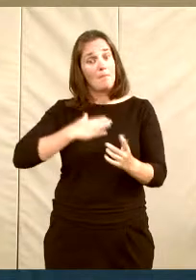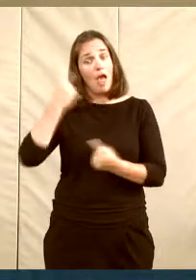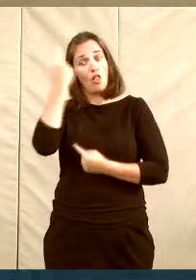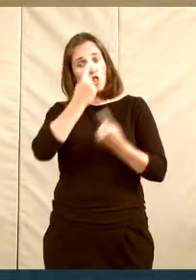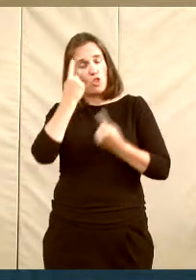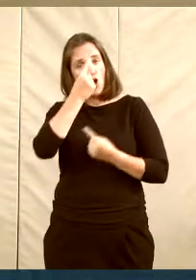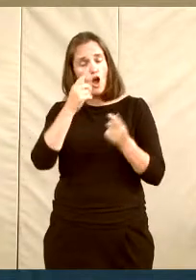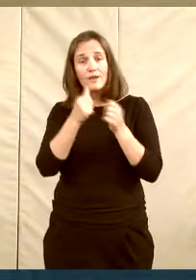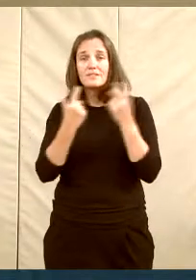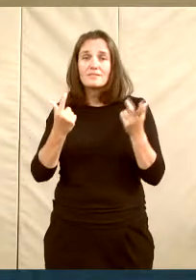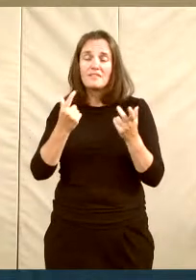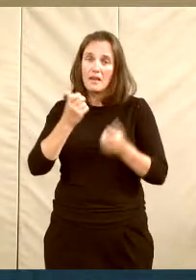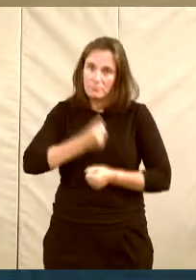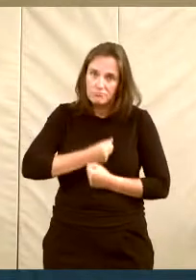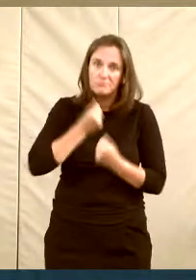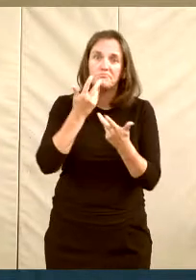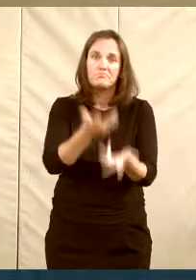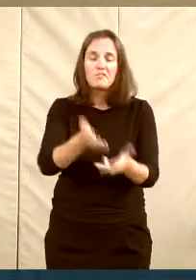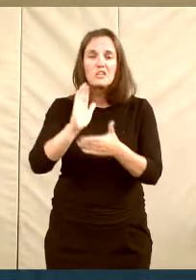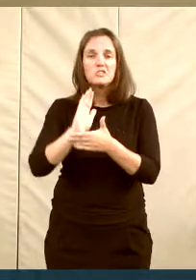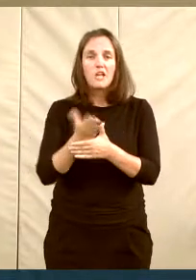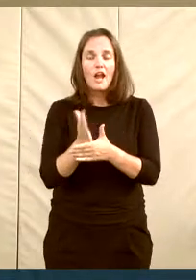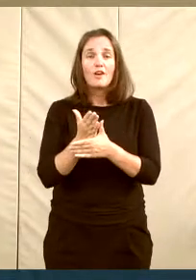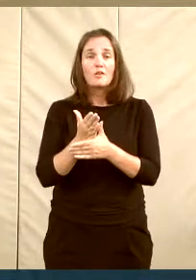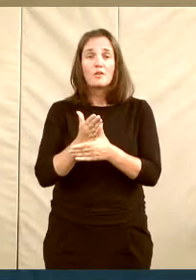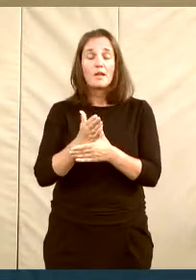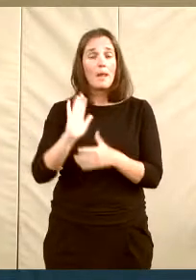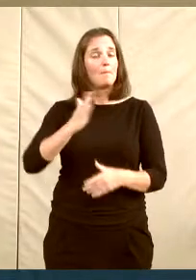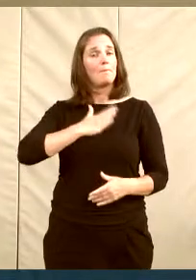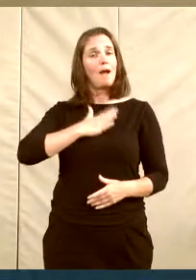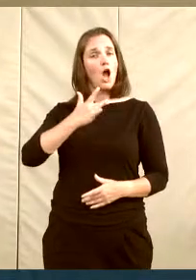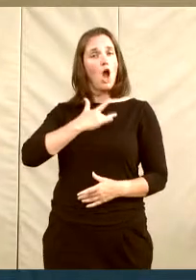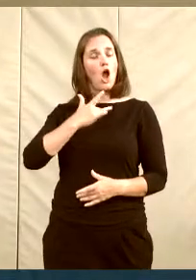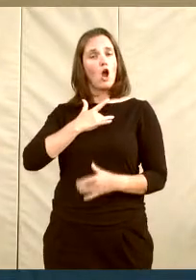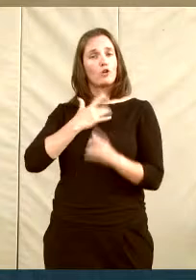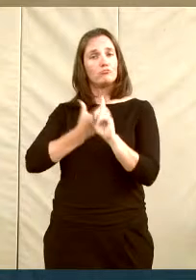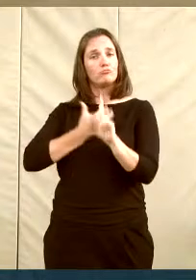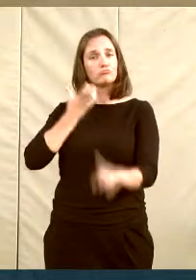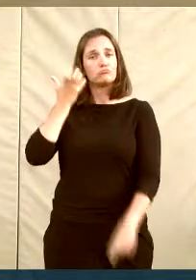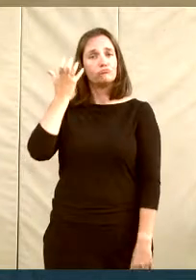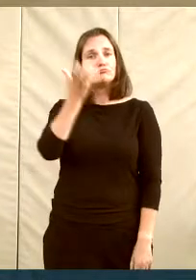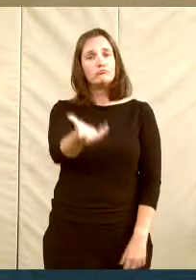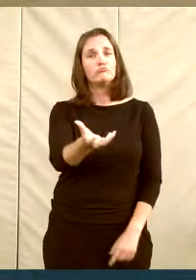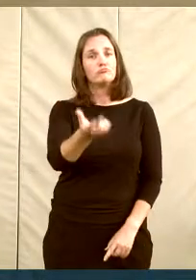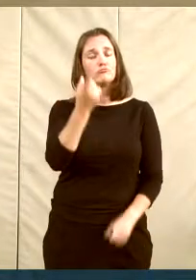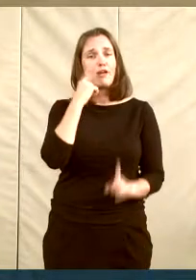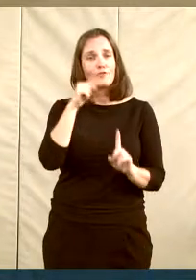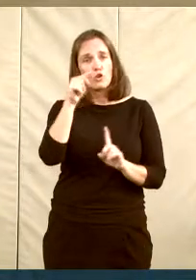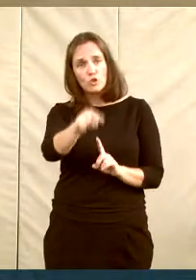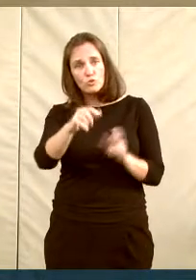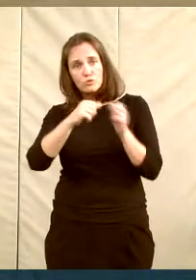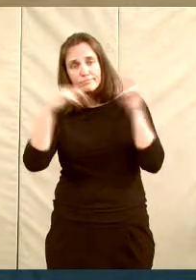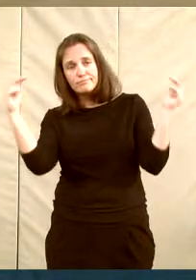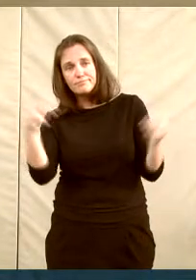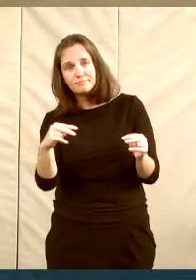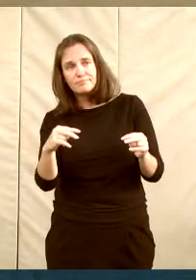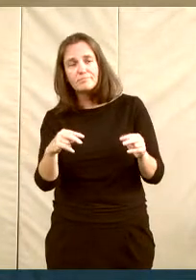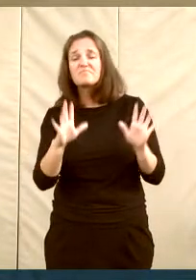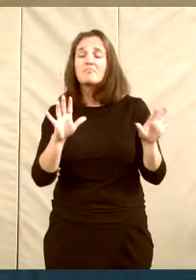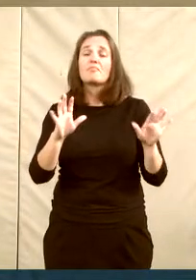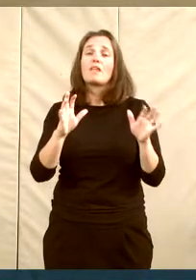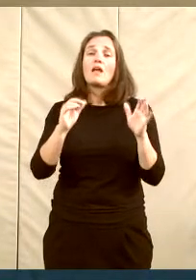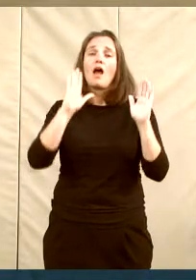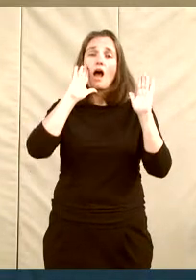I unabashedly share, to my heart that I will leave wide open for you, I leave you with these sacred